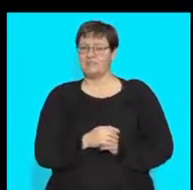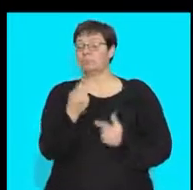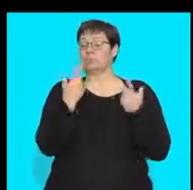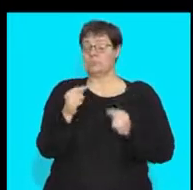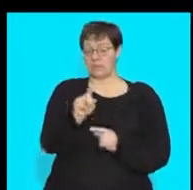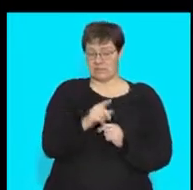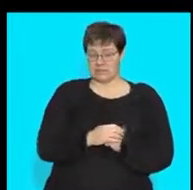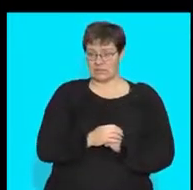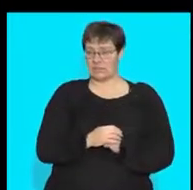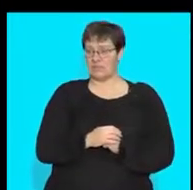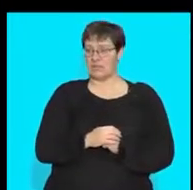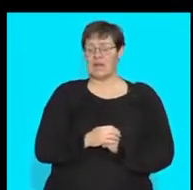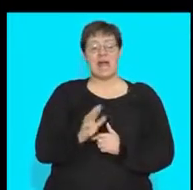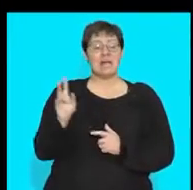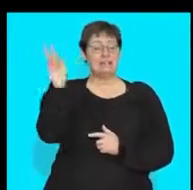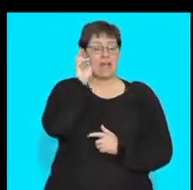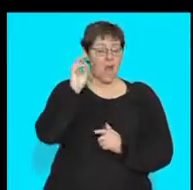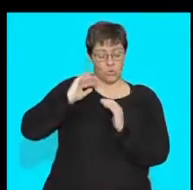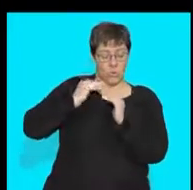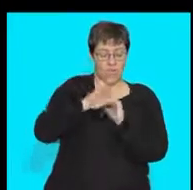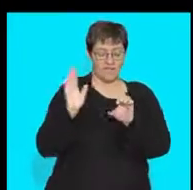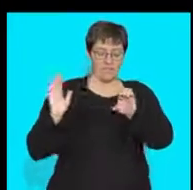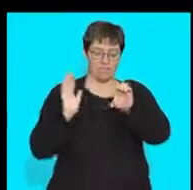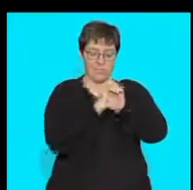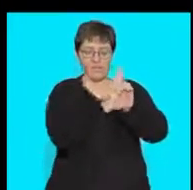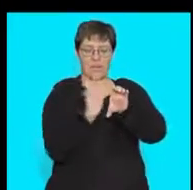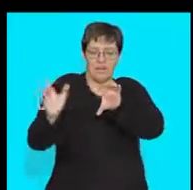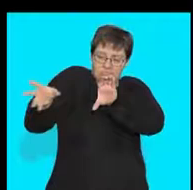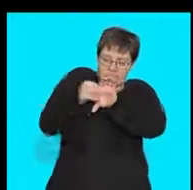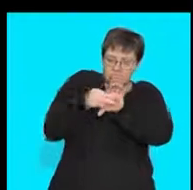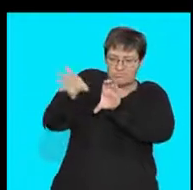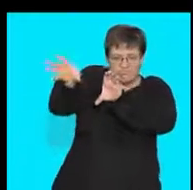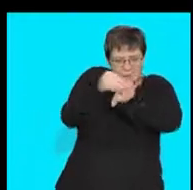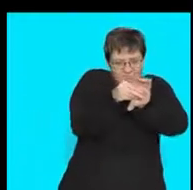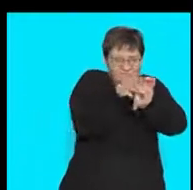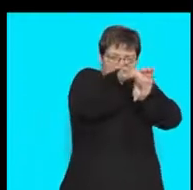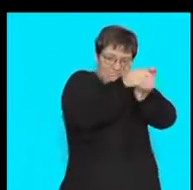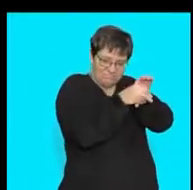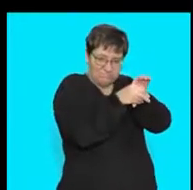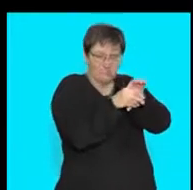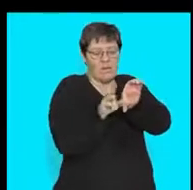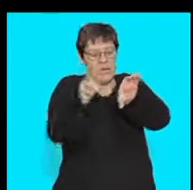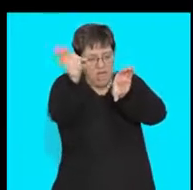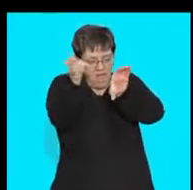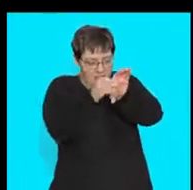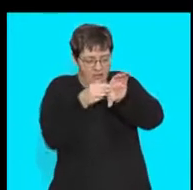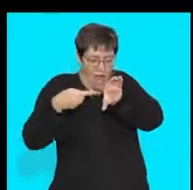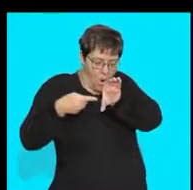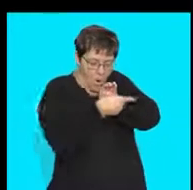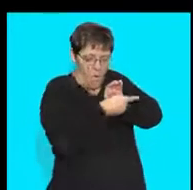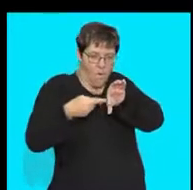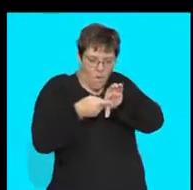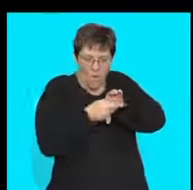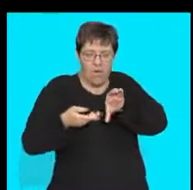what it does, it actually traps the sound waves. If there's sound waves, it traps it, it catches it, and it directs it towards the